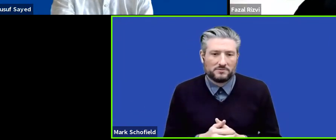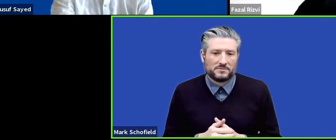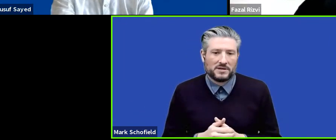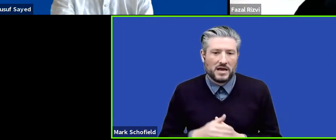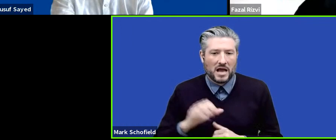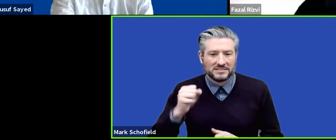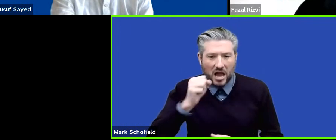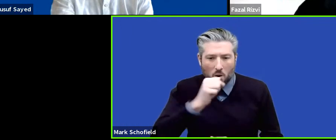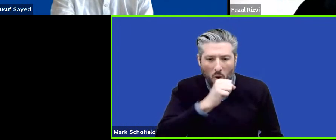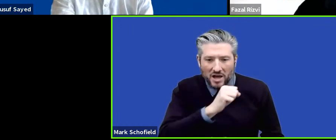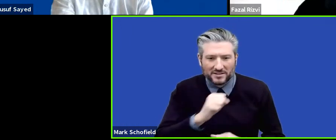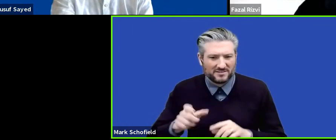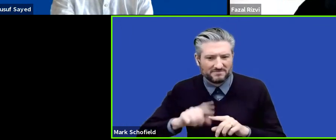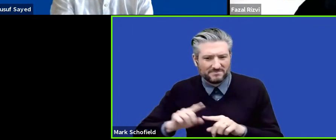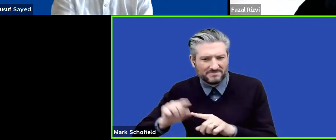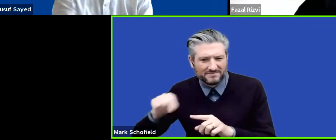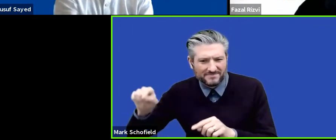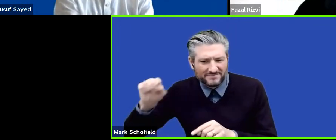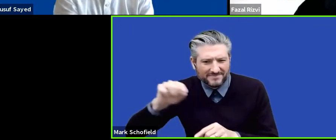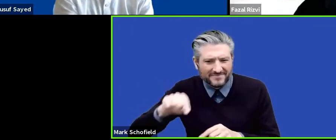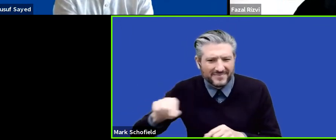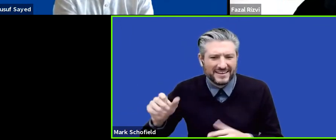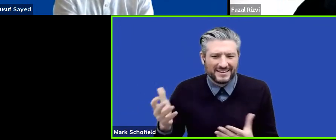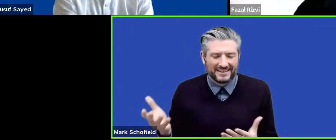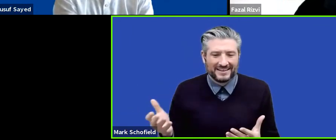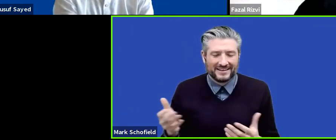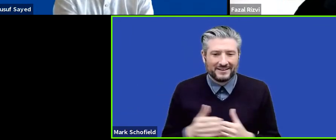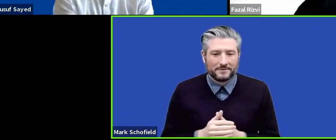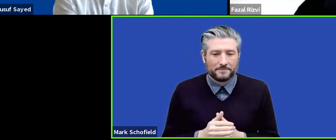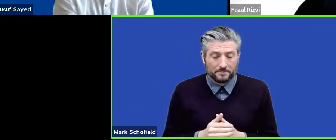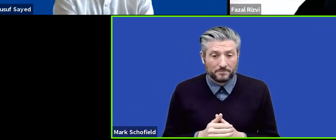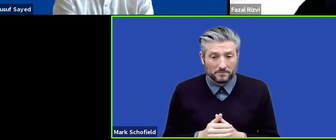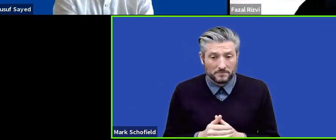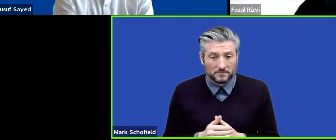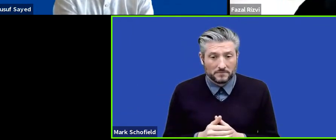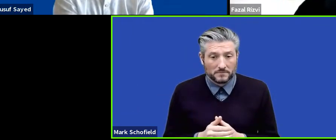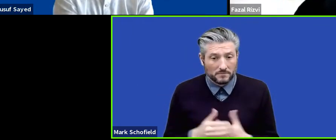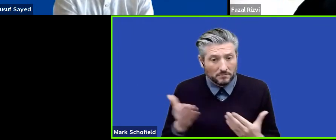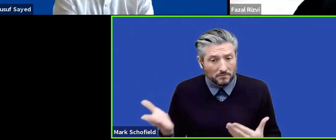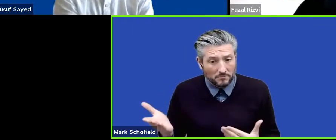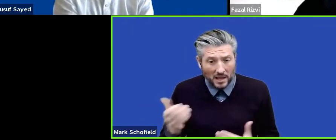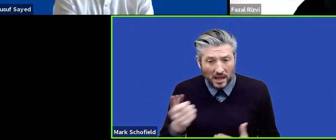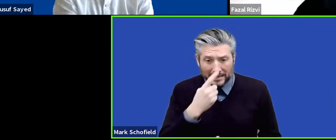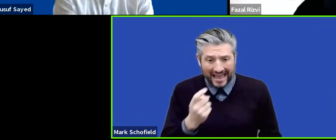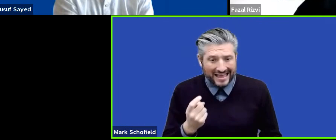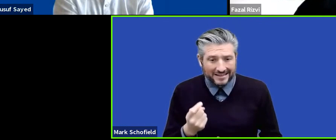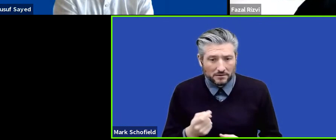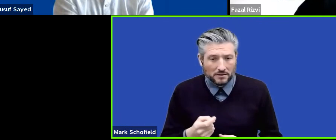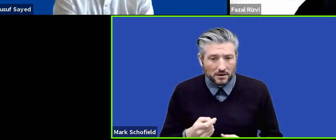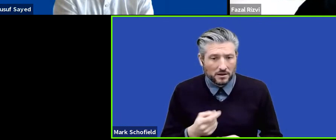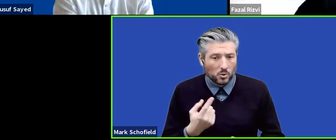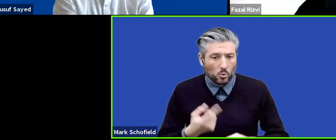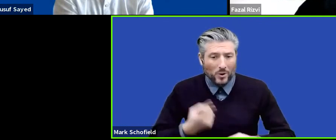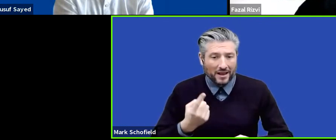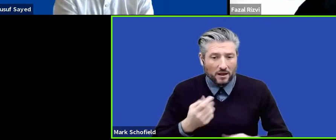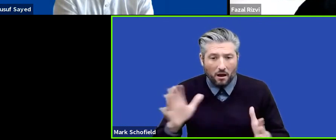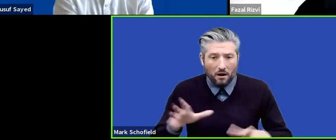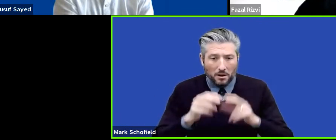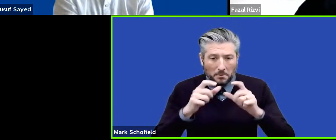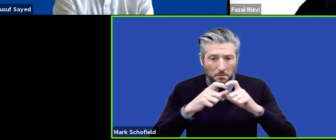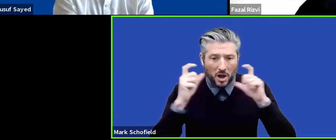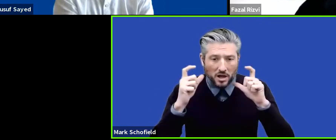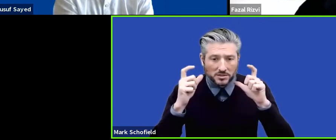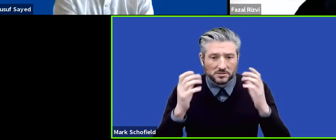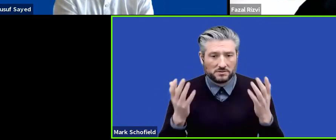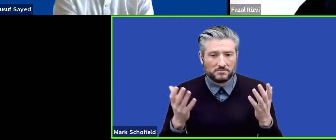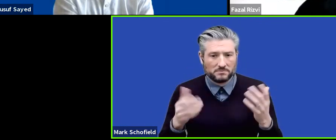that, it was possible for people to go to use masks very quickly because they had done it